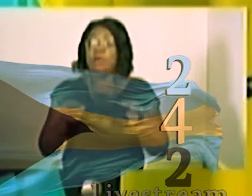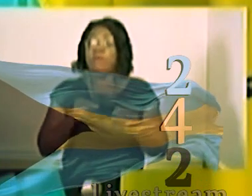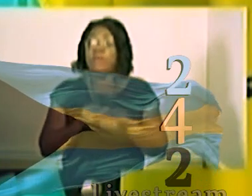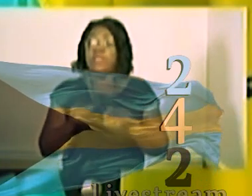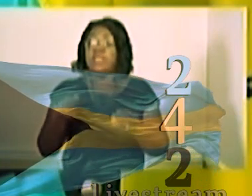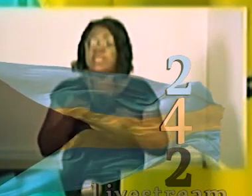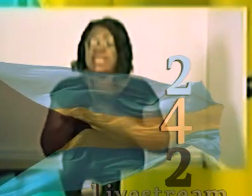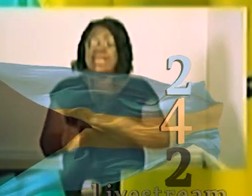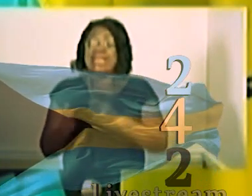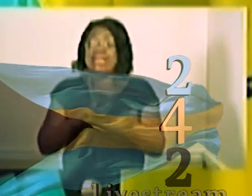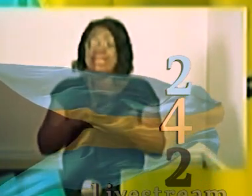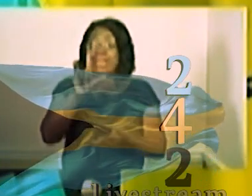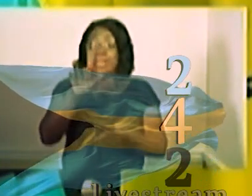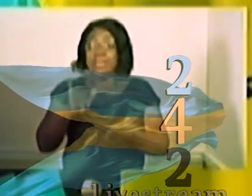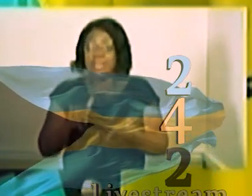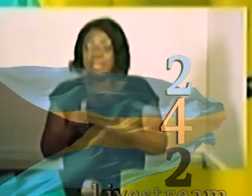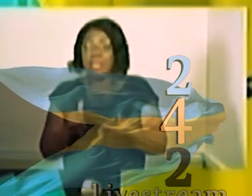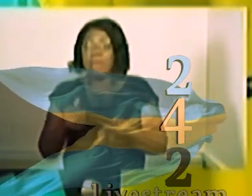virus.